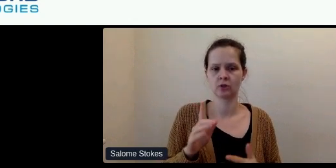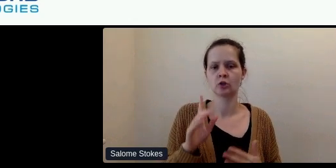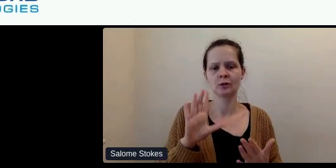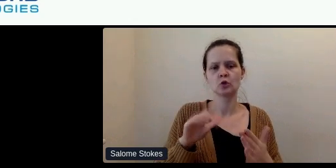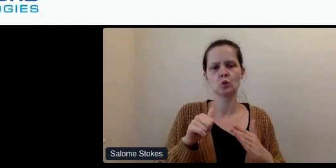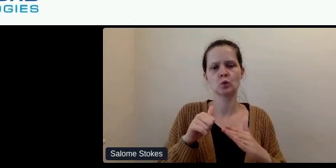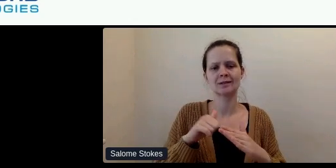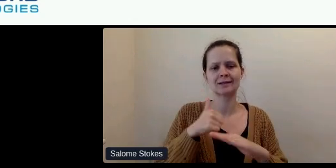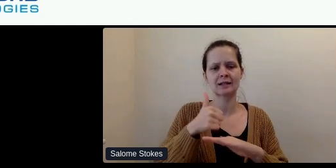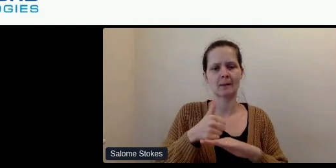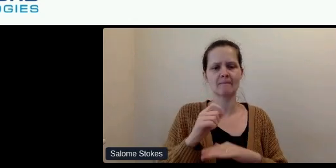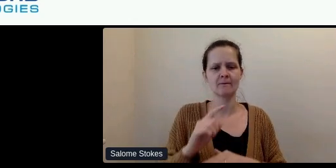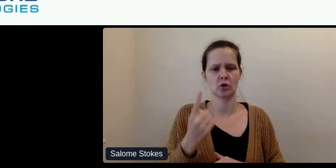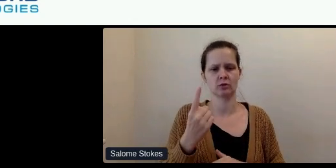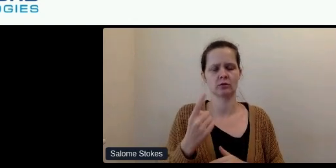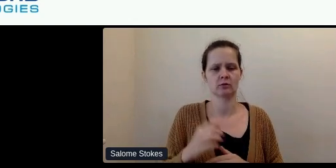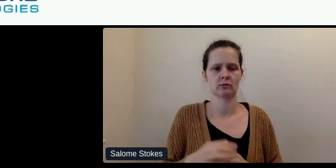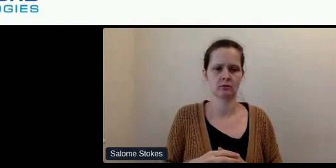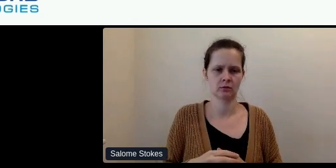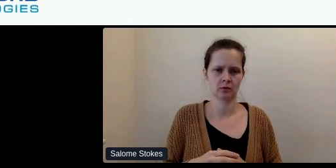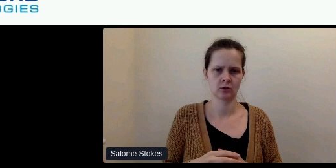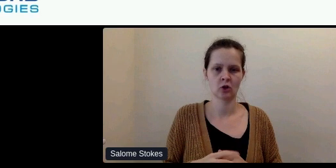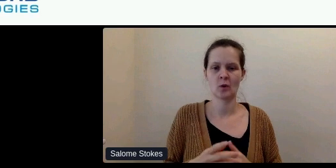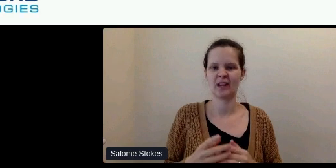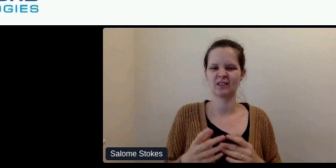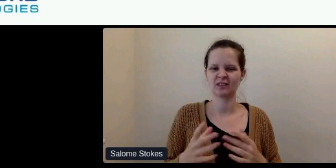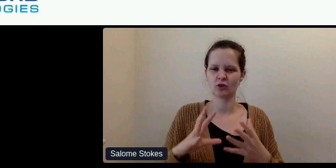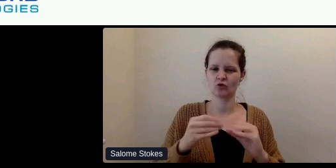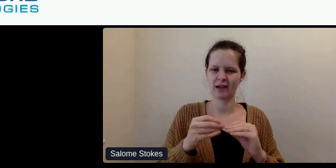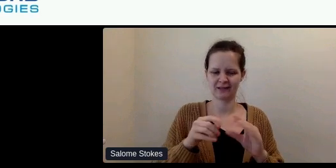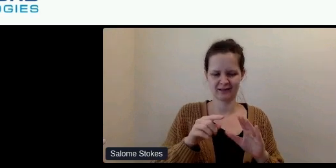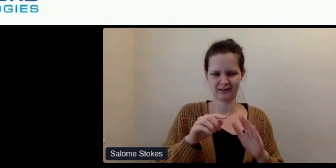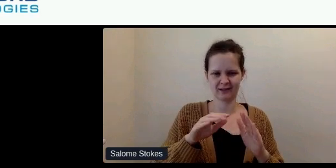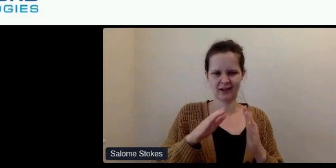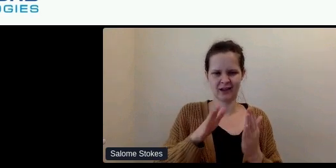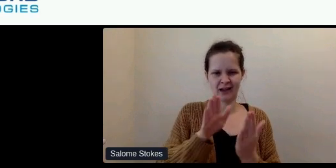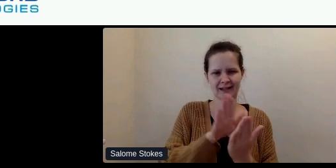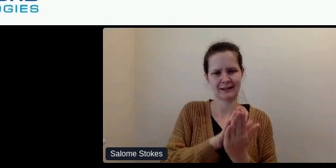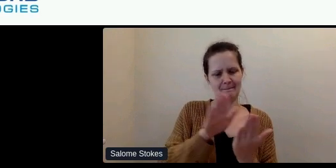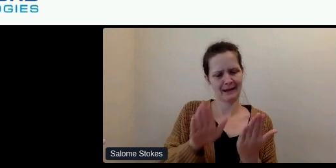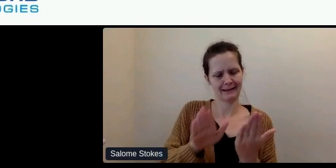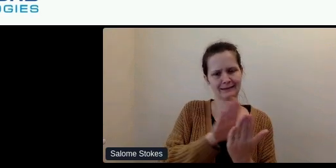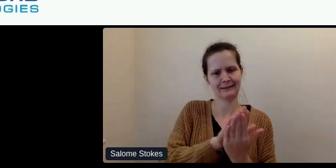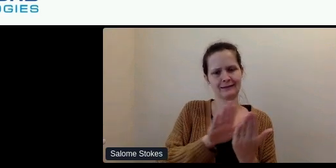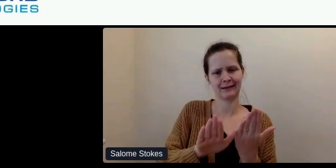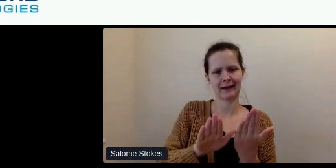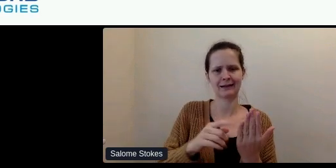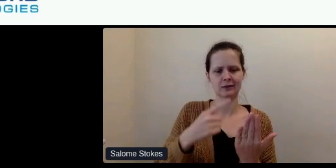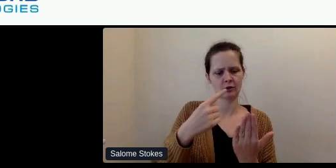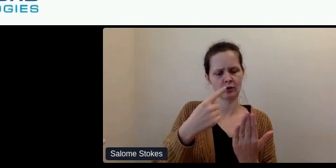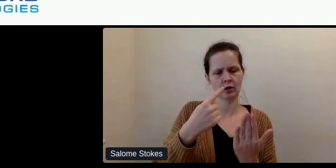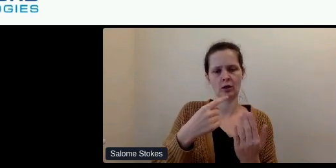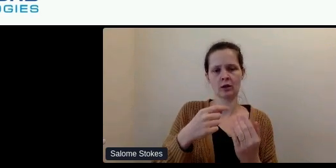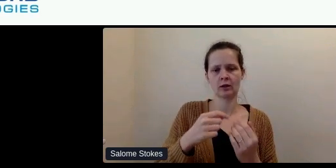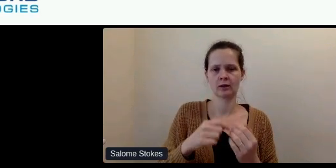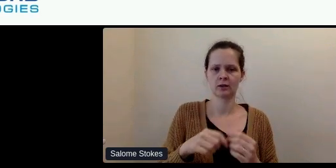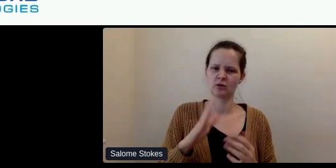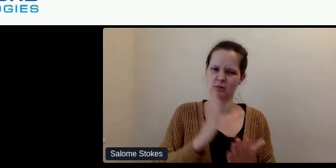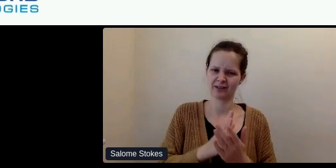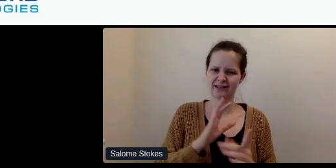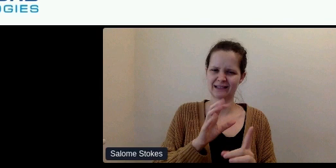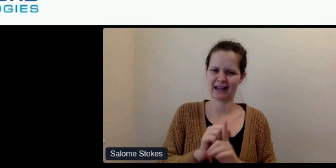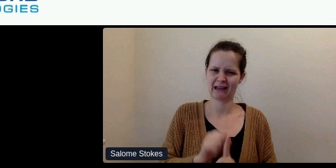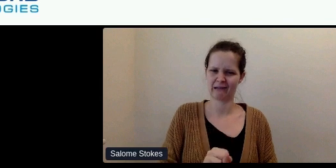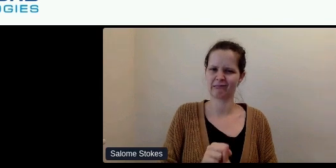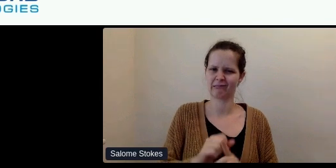a templated, rules-based tagging approach that we take. And the image in the background here is of